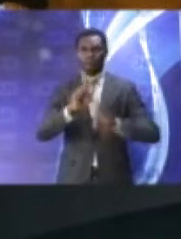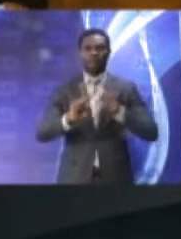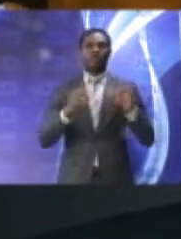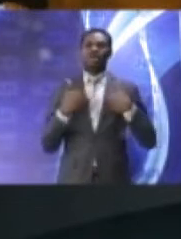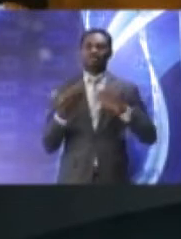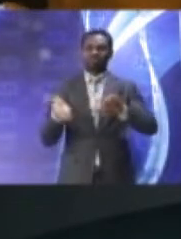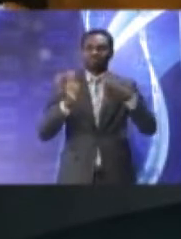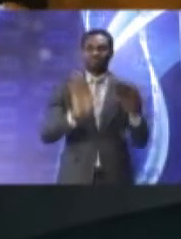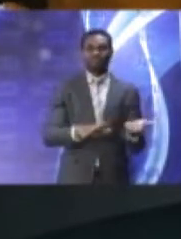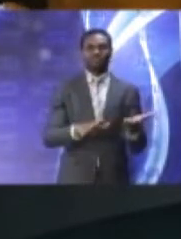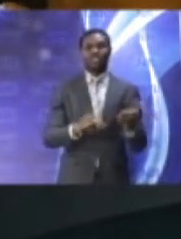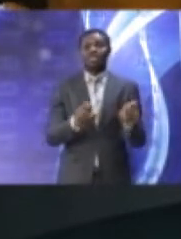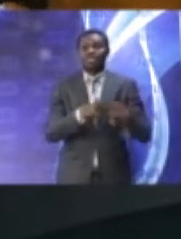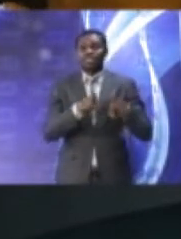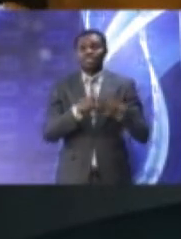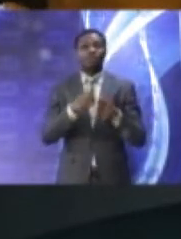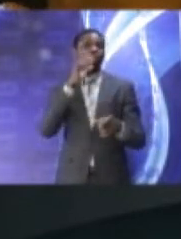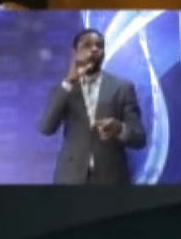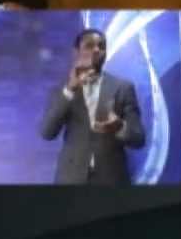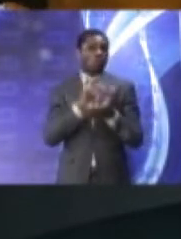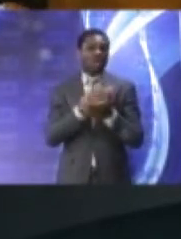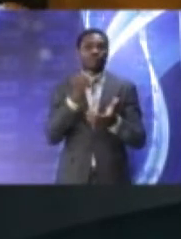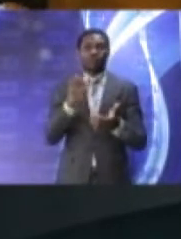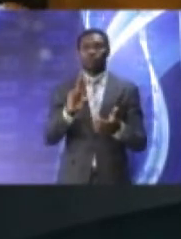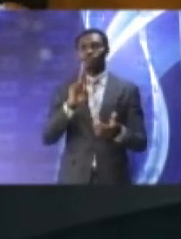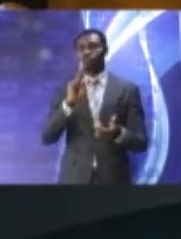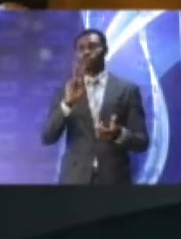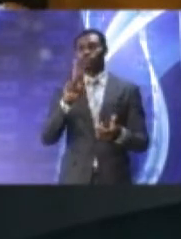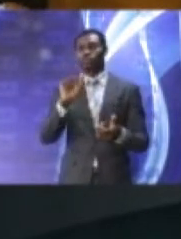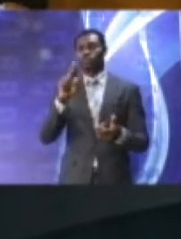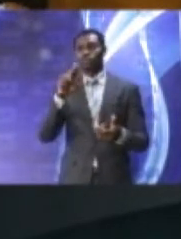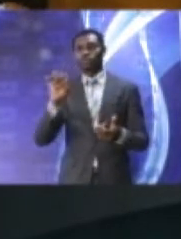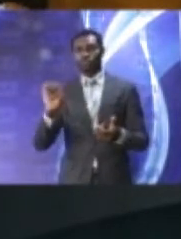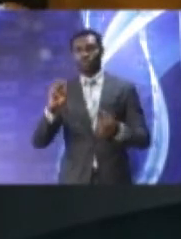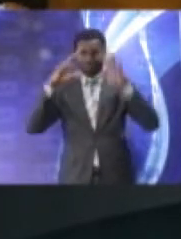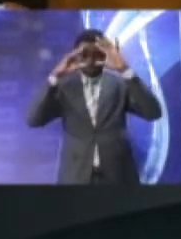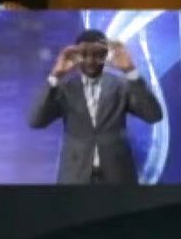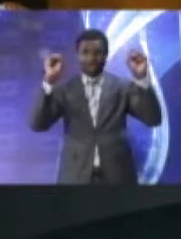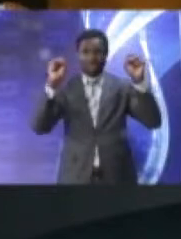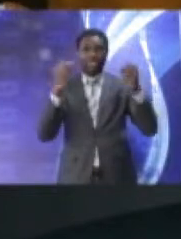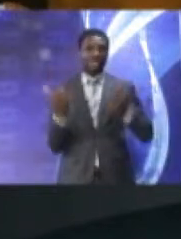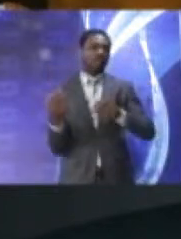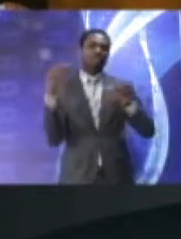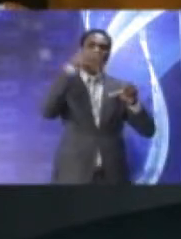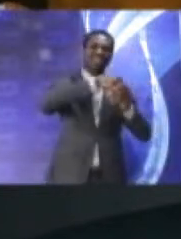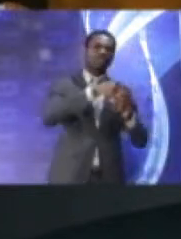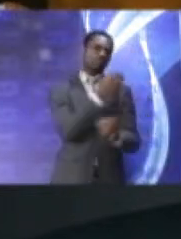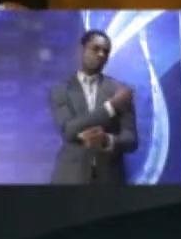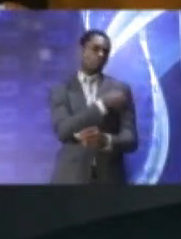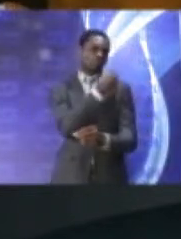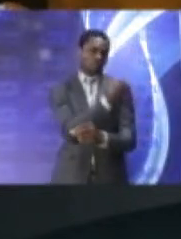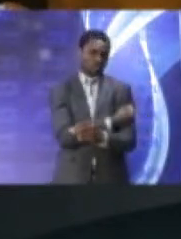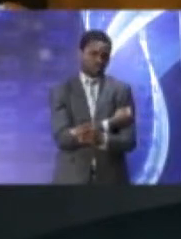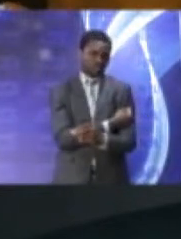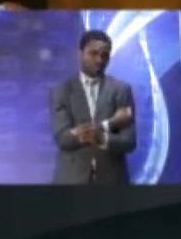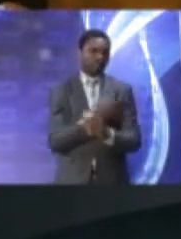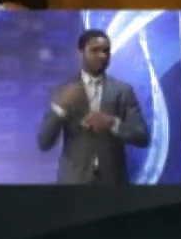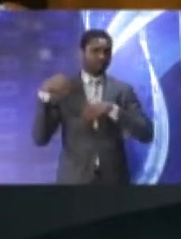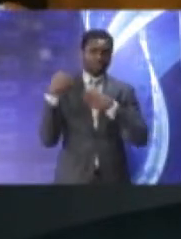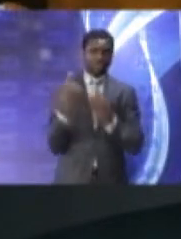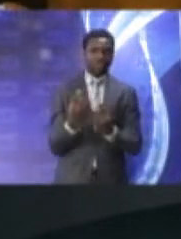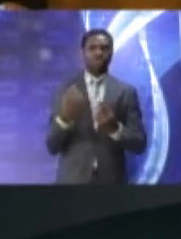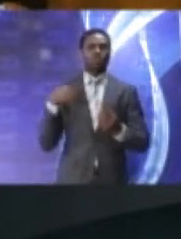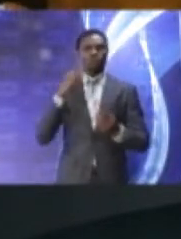the wife of Ukraine's president hospitalized following coronavirus infection. Adebola Brookslyn Sunday has a global